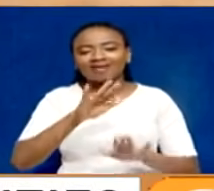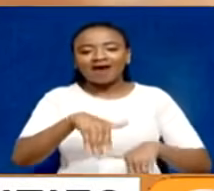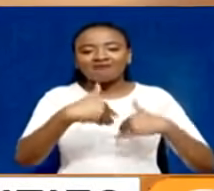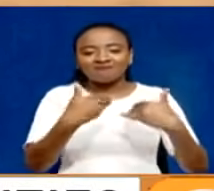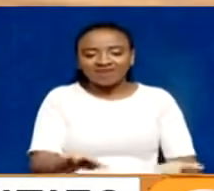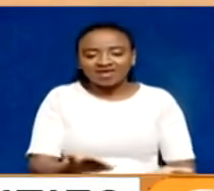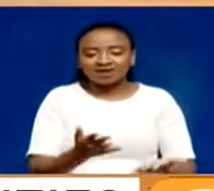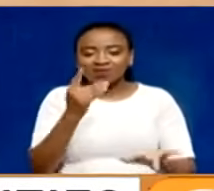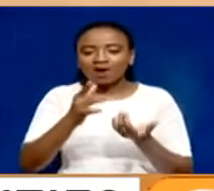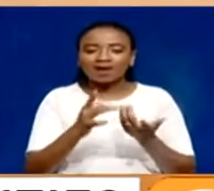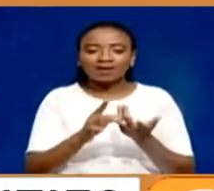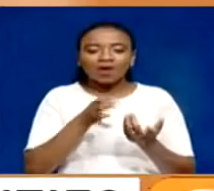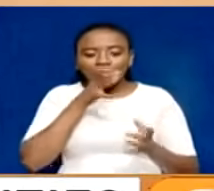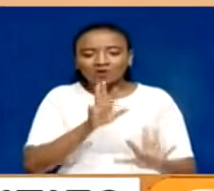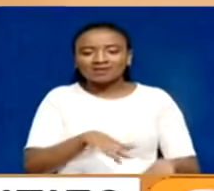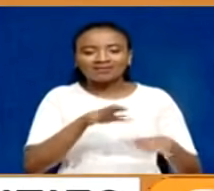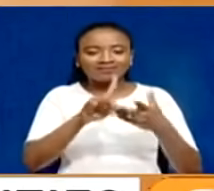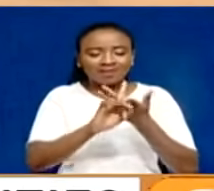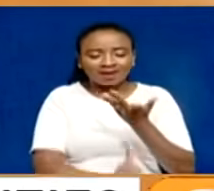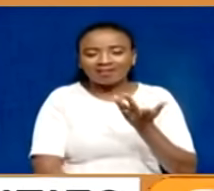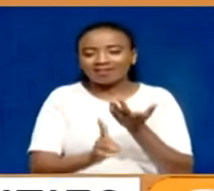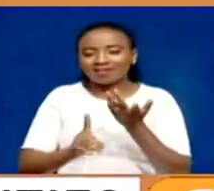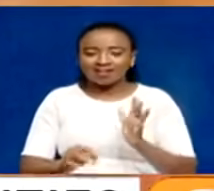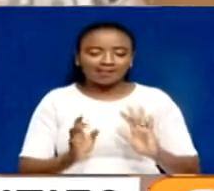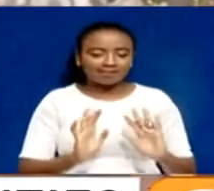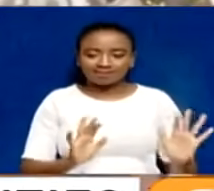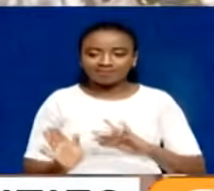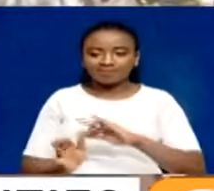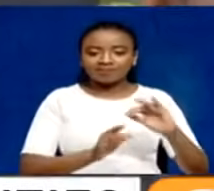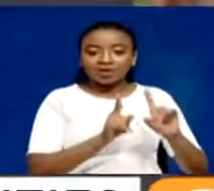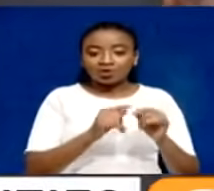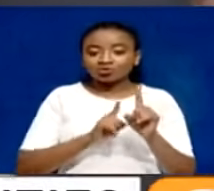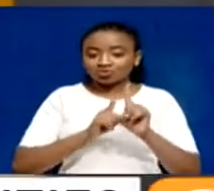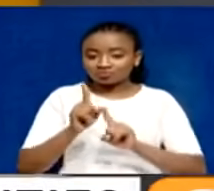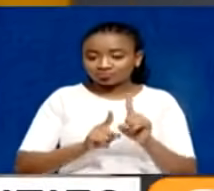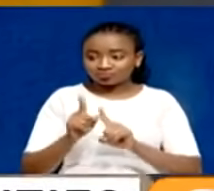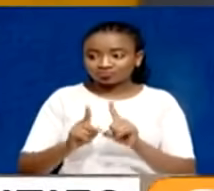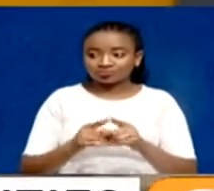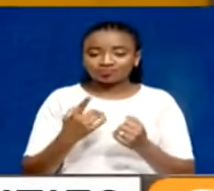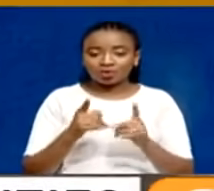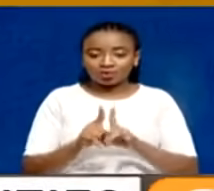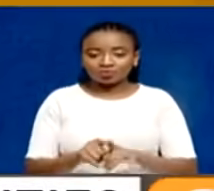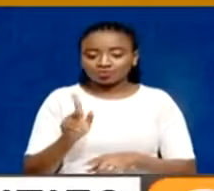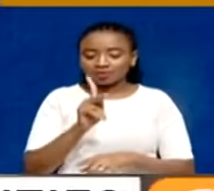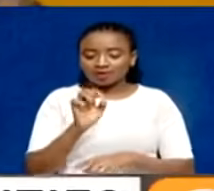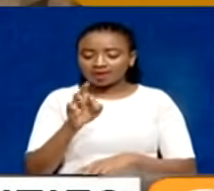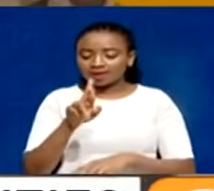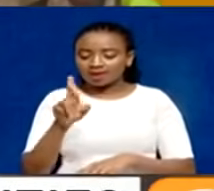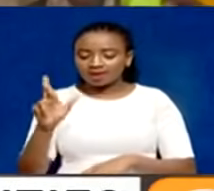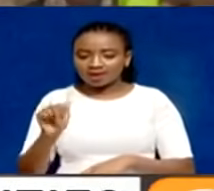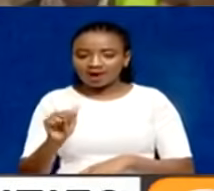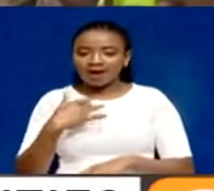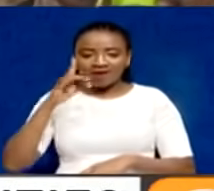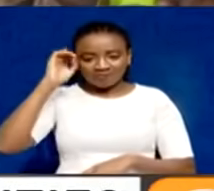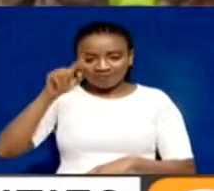And to boost tourism and transportation of horticultural and dairy products from farmers, the Kenya Rural Roads Authority, KERA, is tarmacking